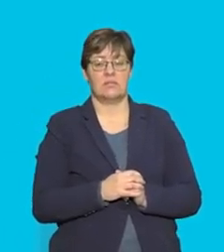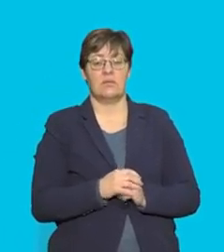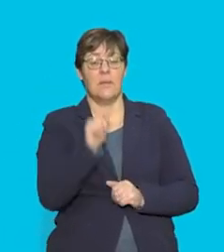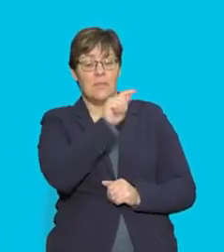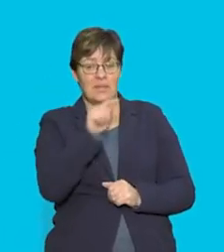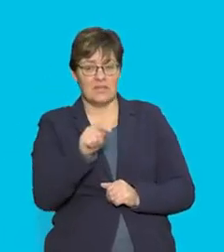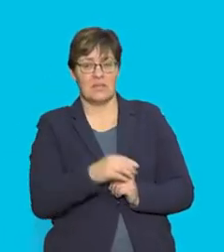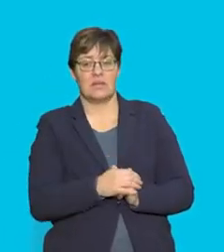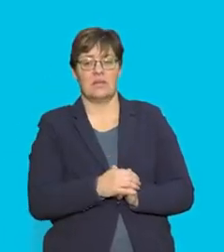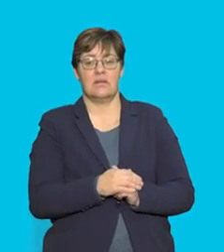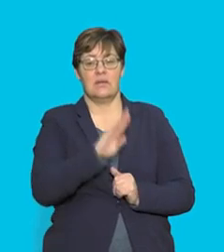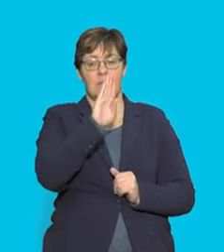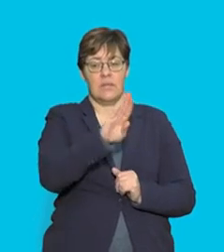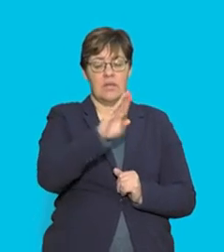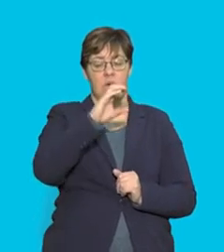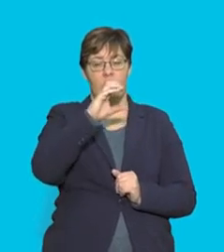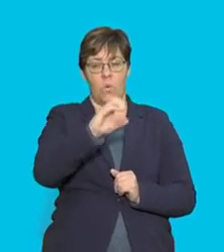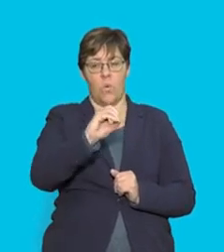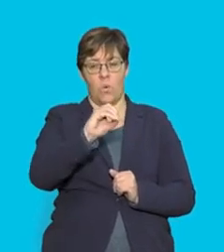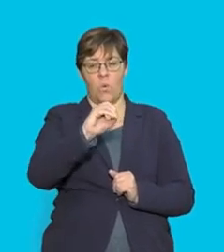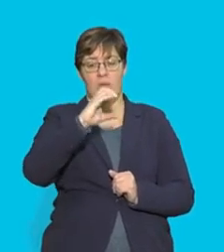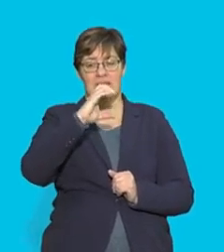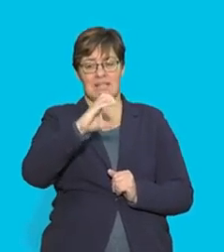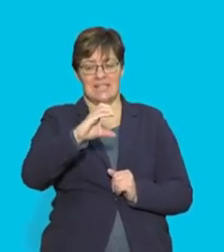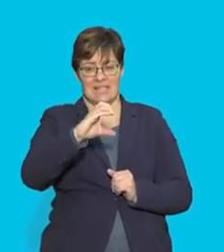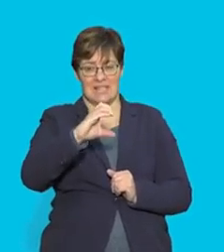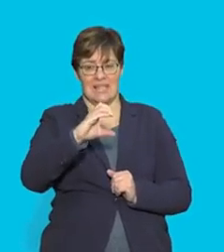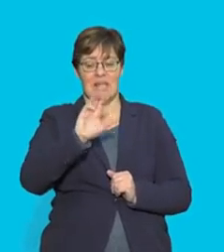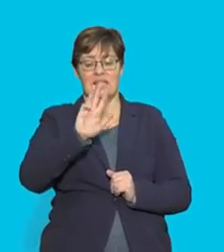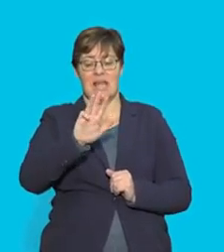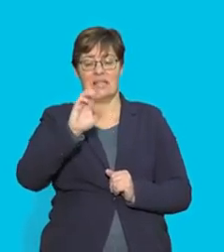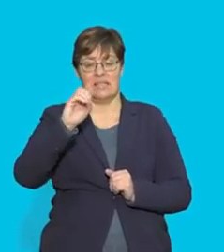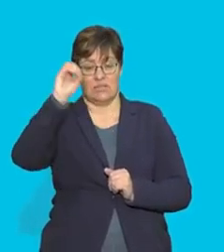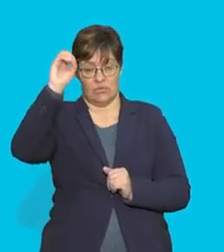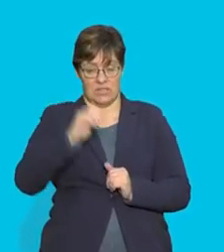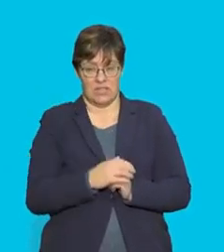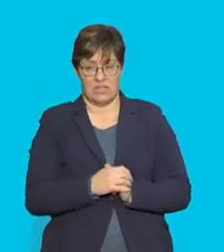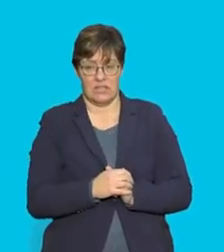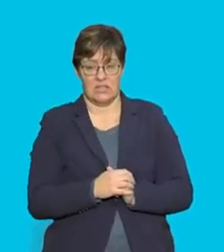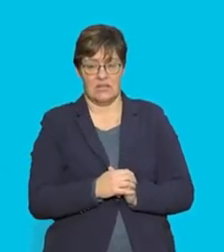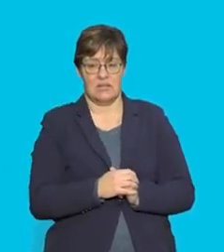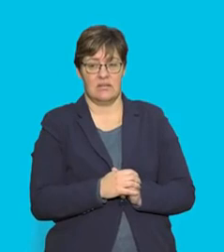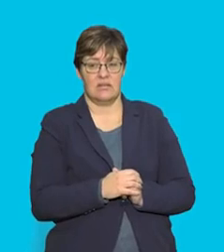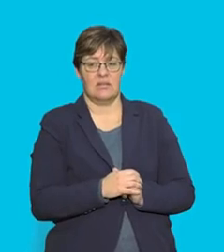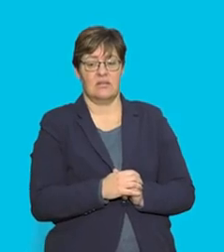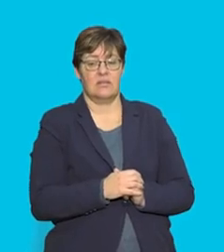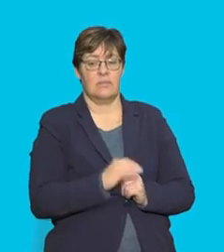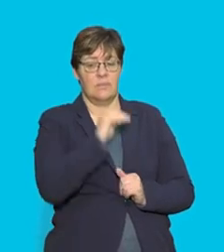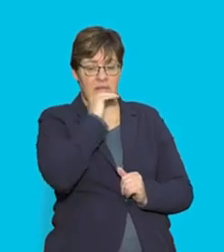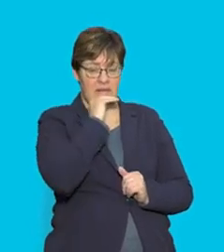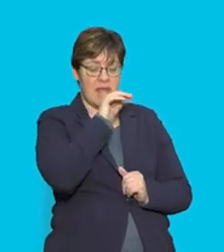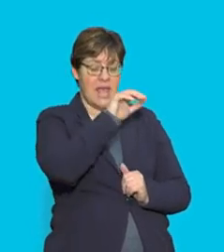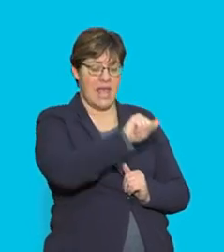which means that BOC is 90 degrees,